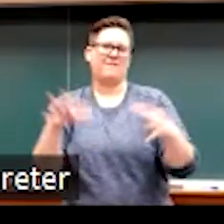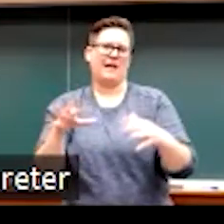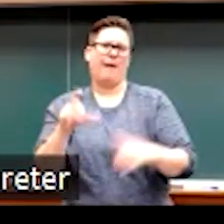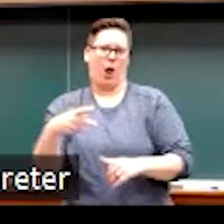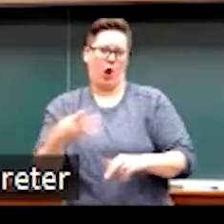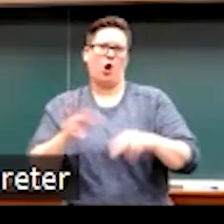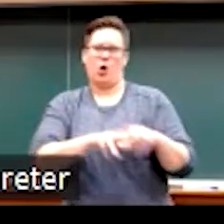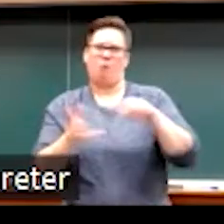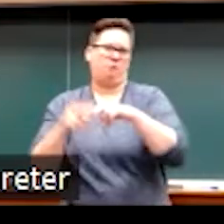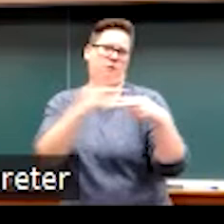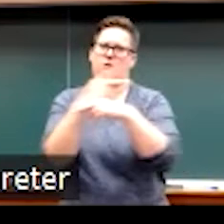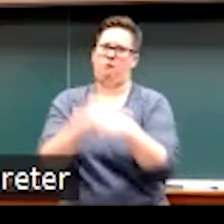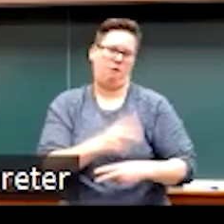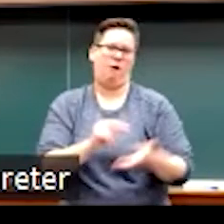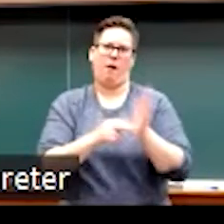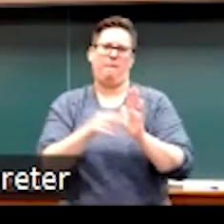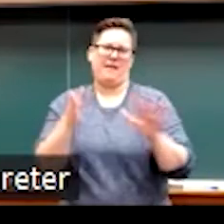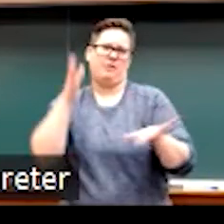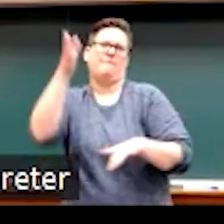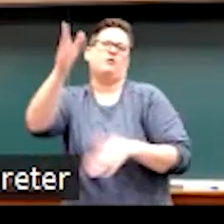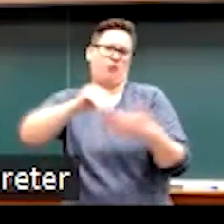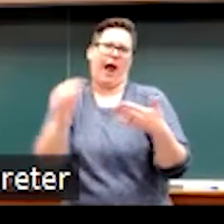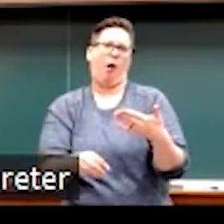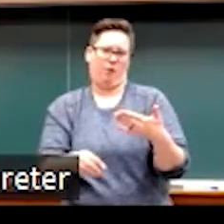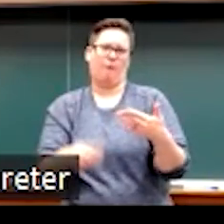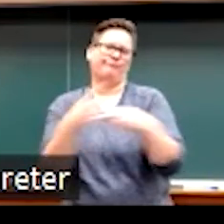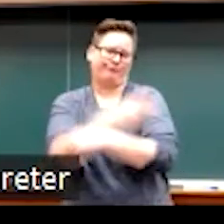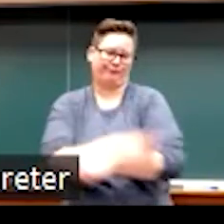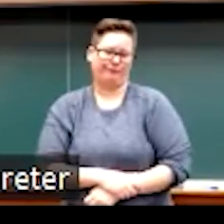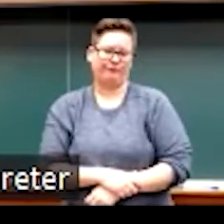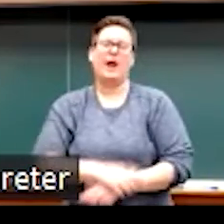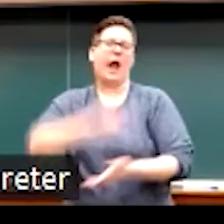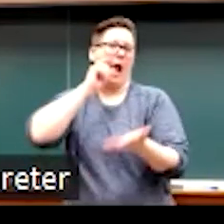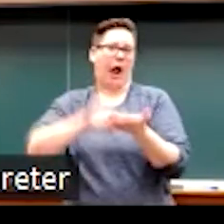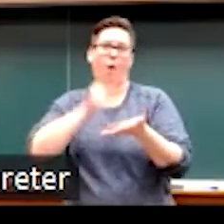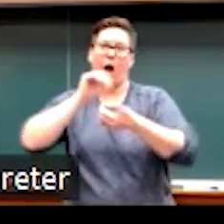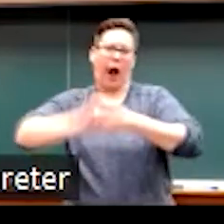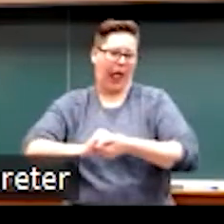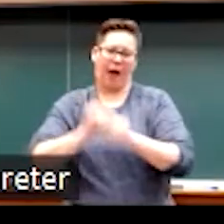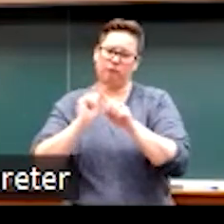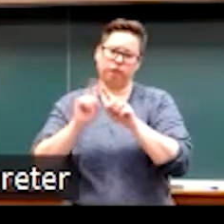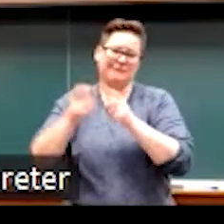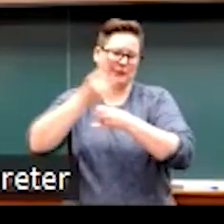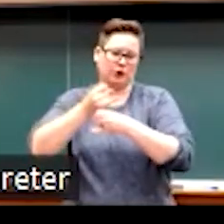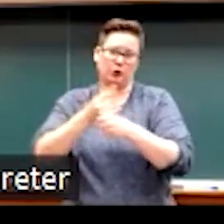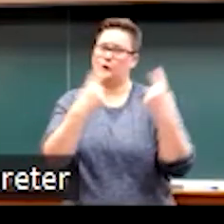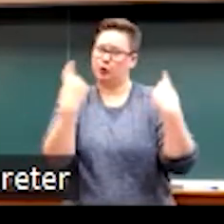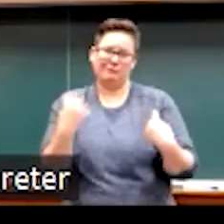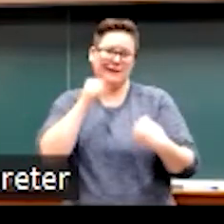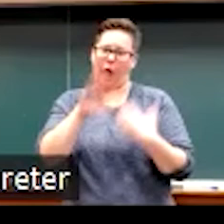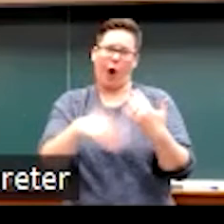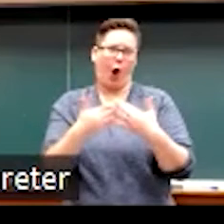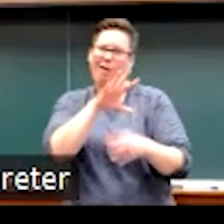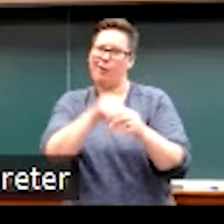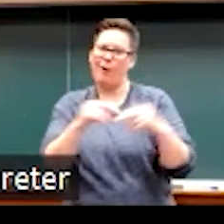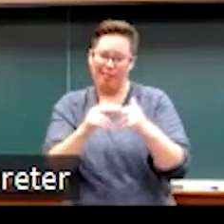to influence their respective trajectories and outcomes. I'd like to acknowledge collaborators at a variety of institutions, not all of them